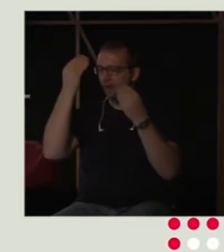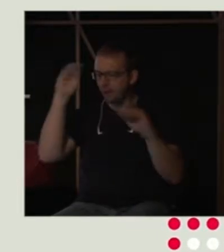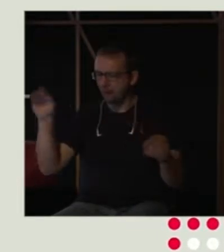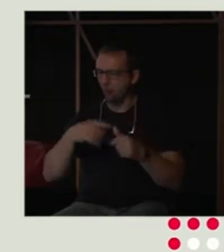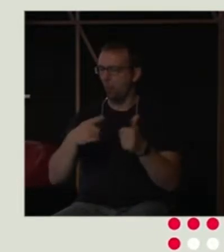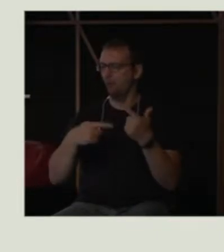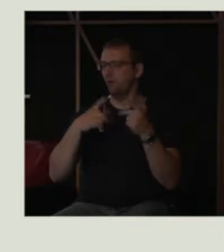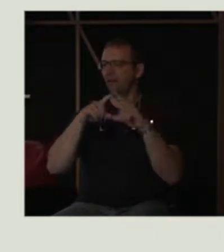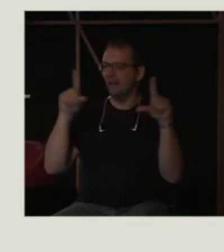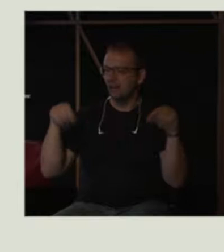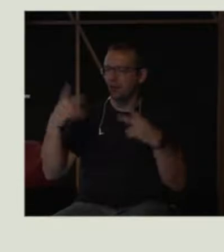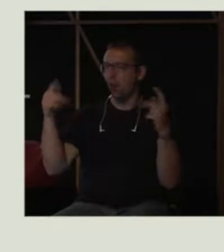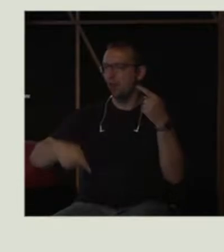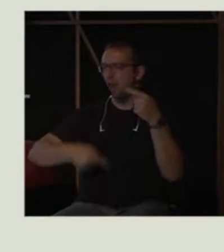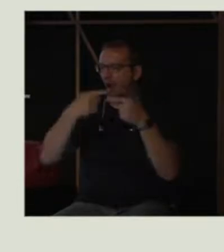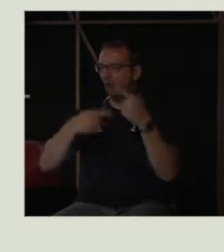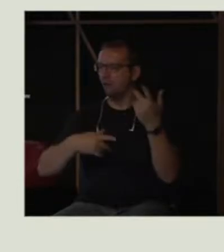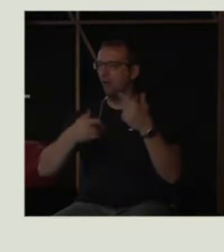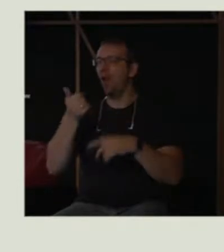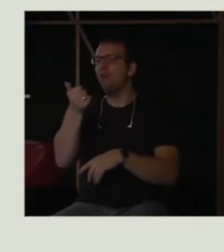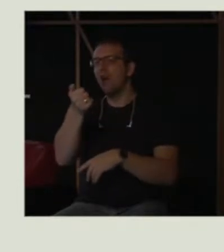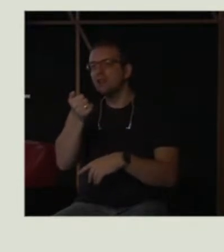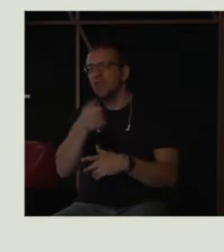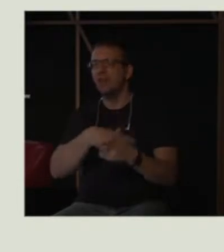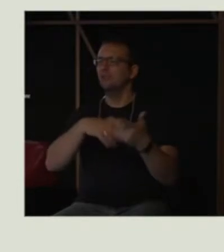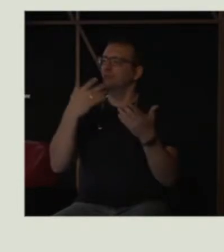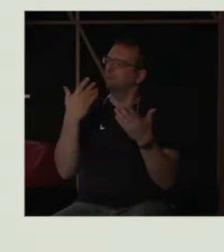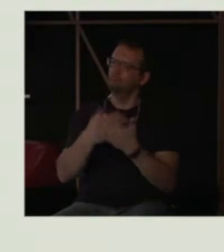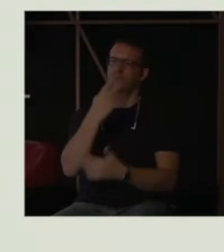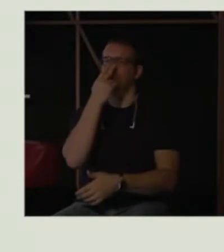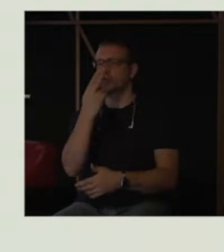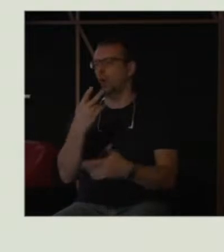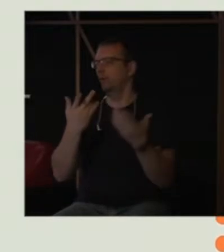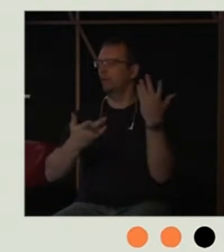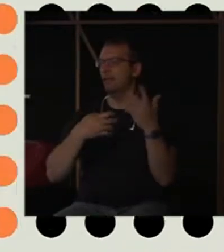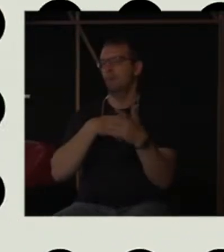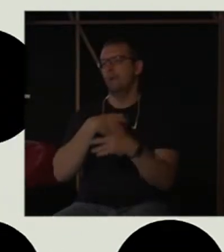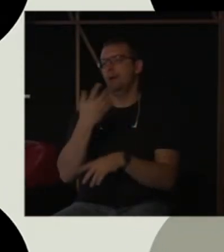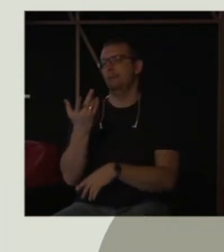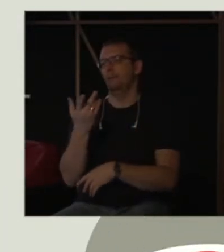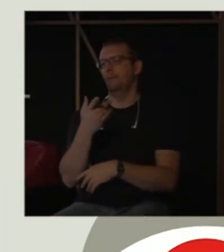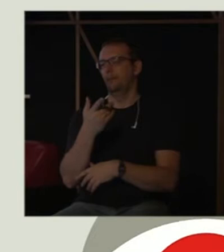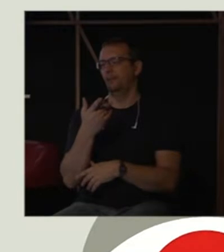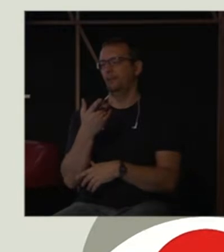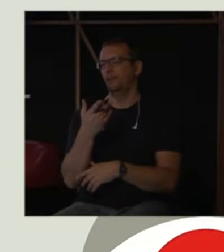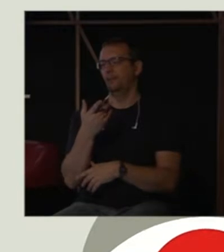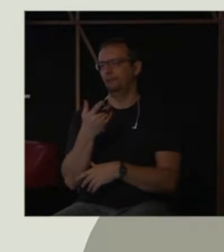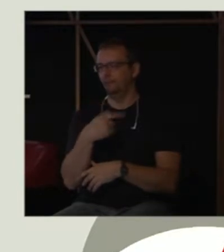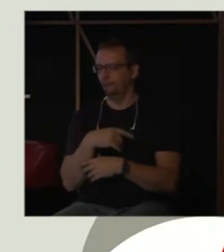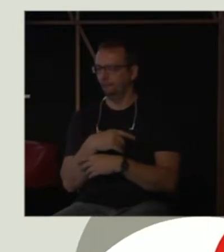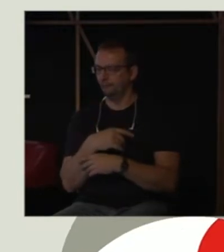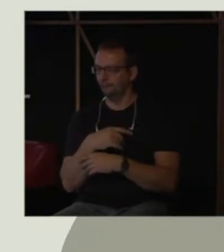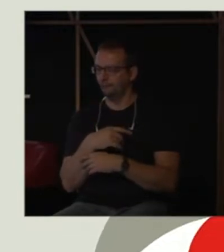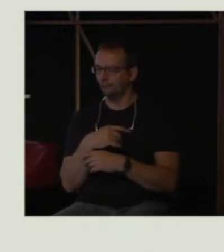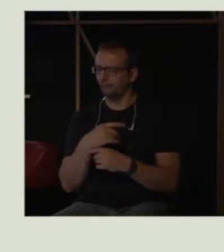buying tickets online, and even TV coverage. It's enough to put you off having anything to do with football. But it doesn't have to be